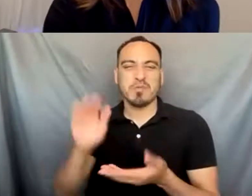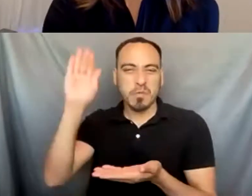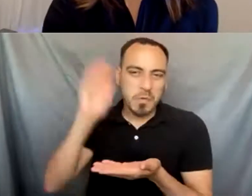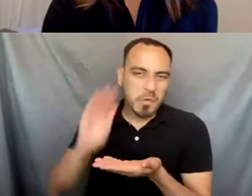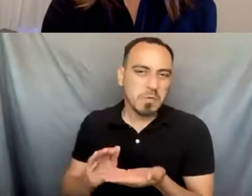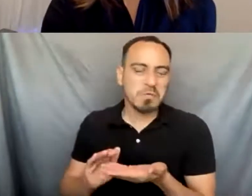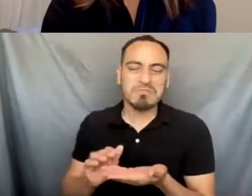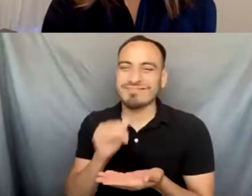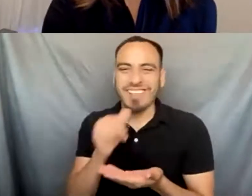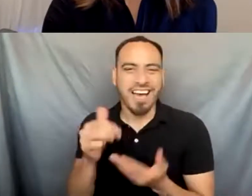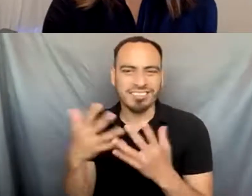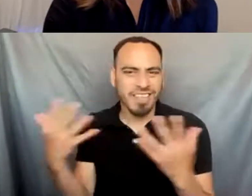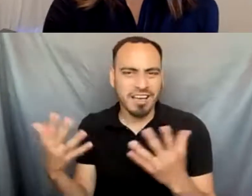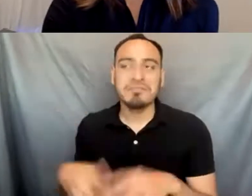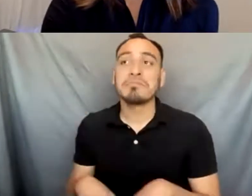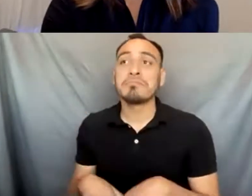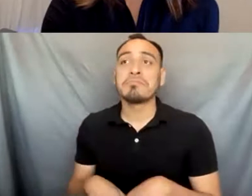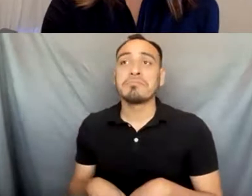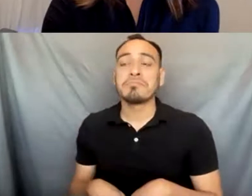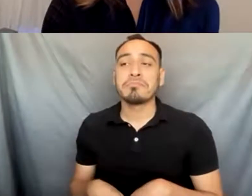many of the